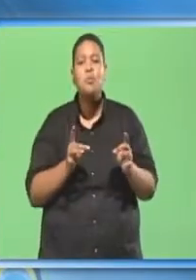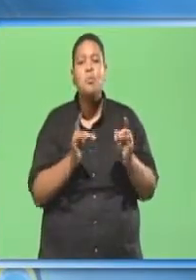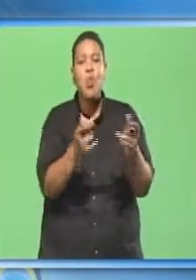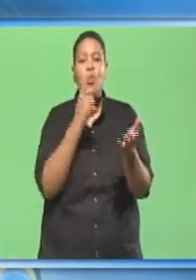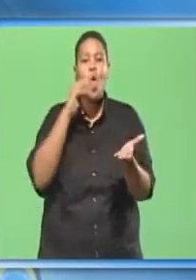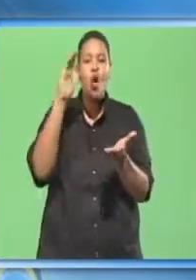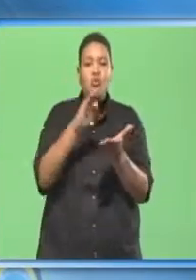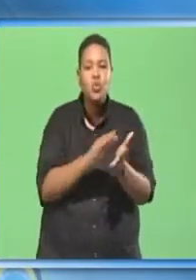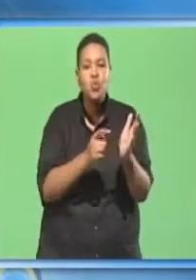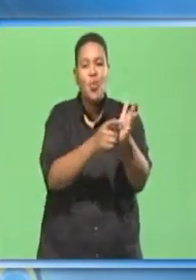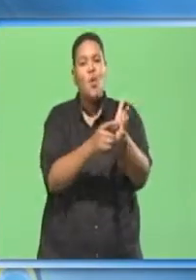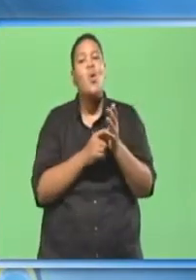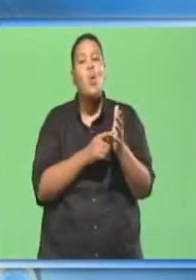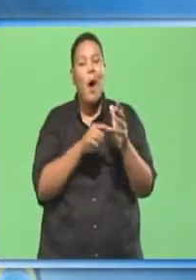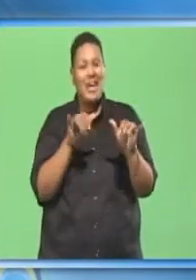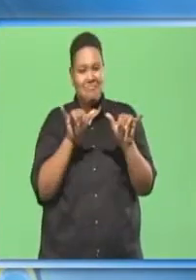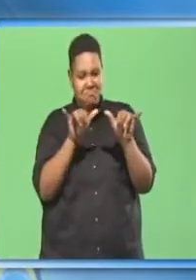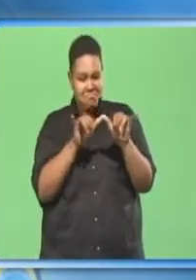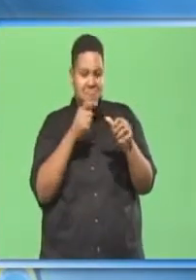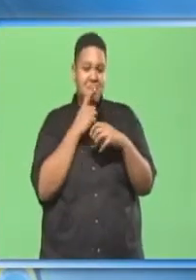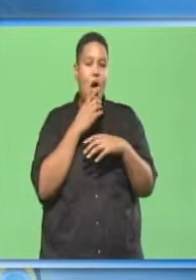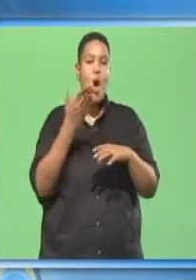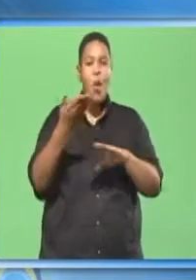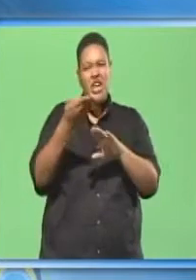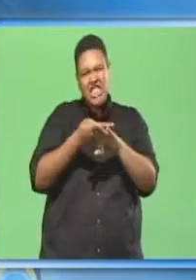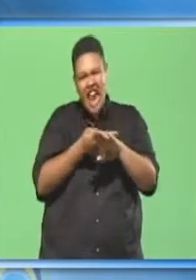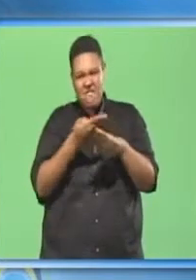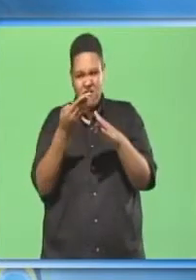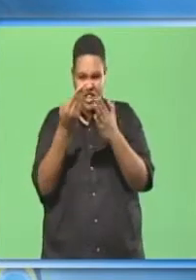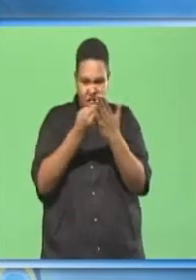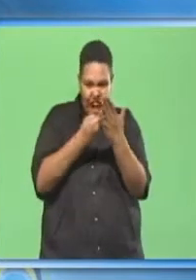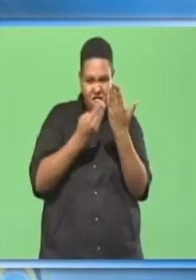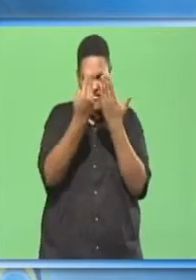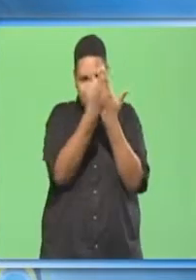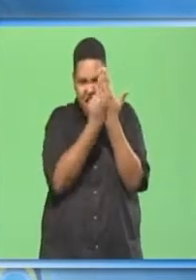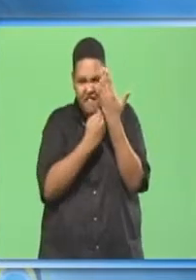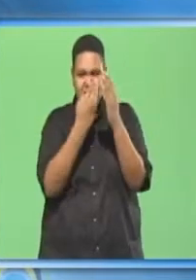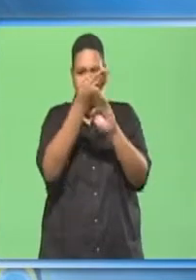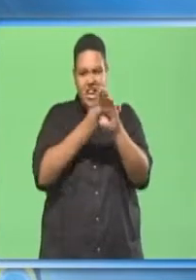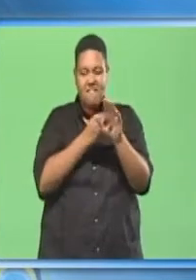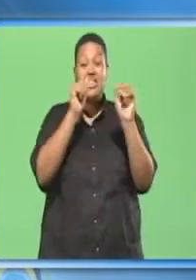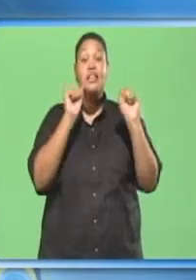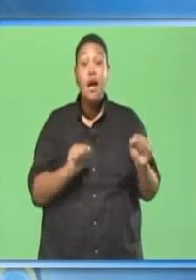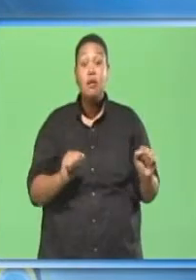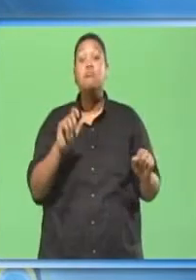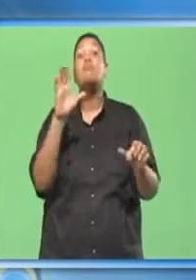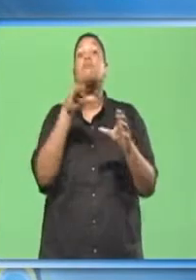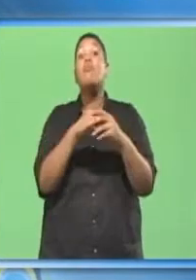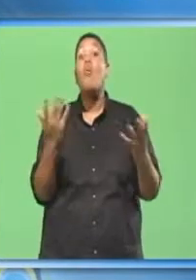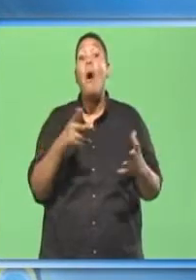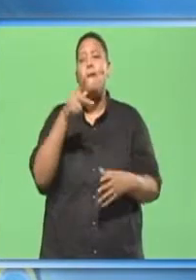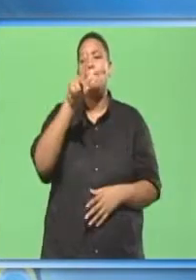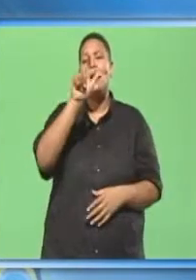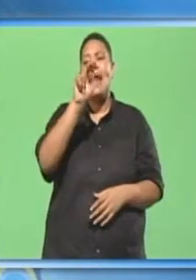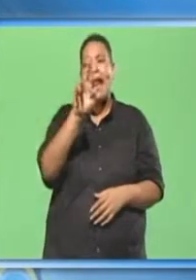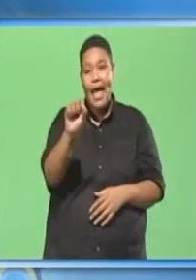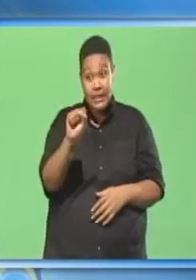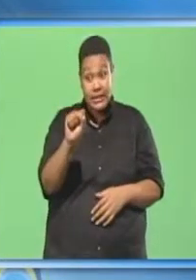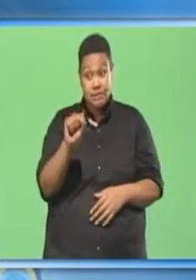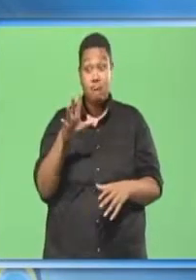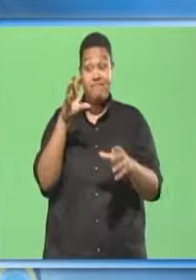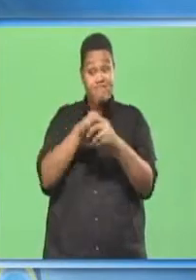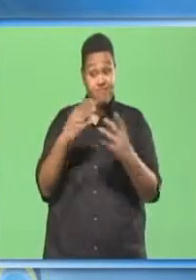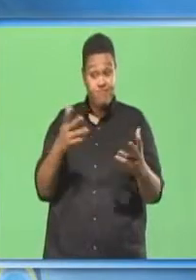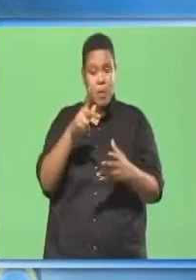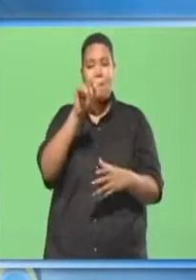it to a required size by means of shaving off the waste. Smoothing tool consists of planes. The planes can